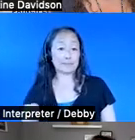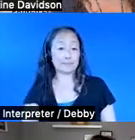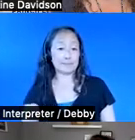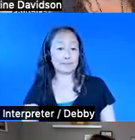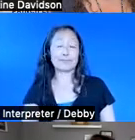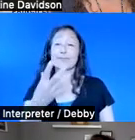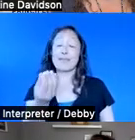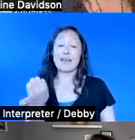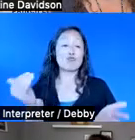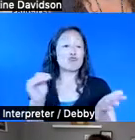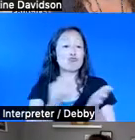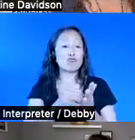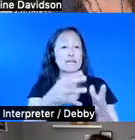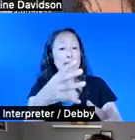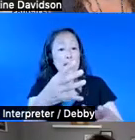of sacred.